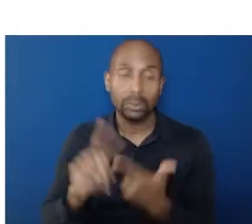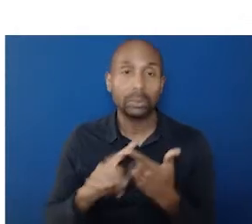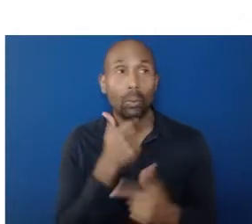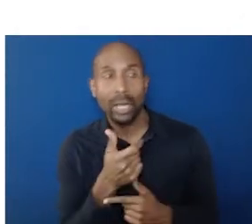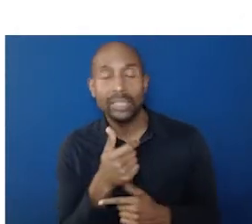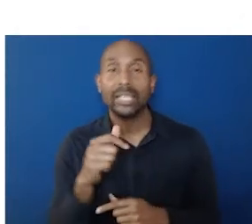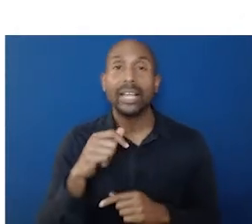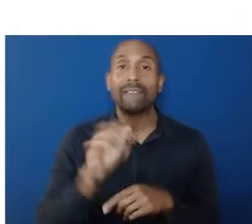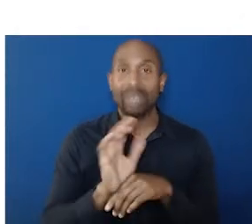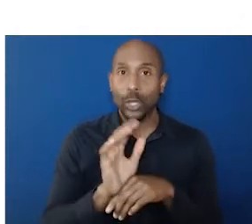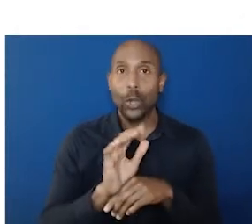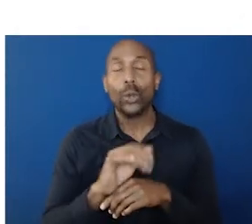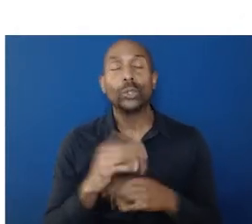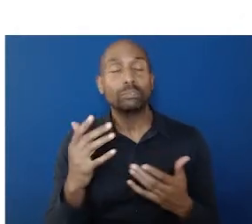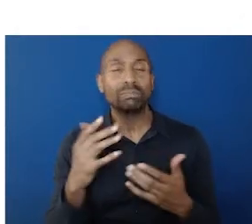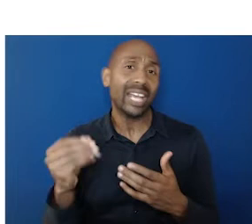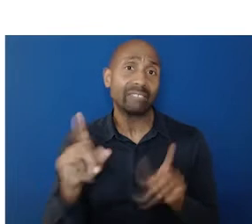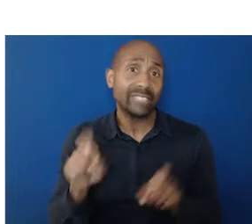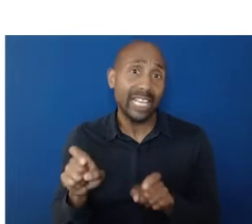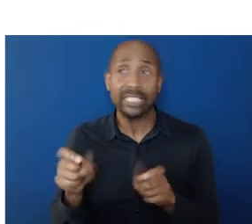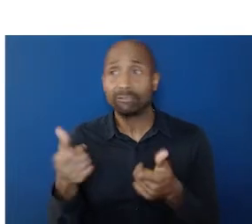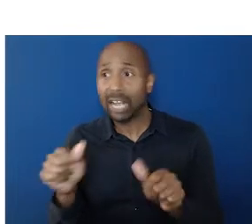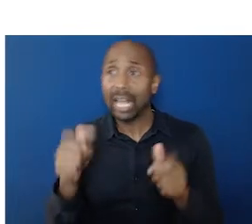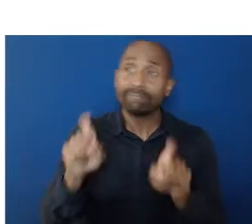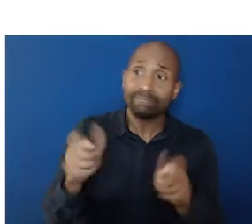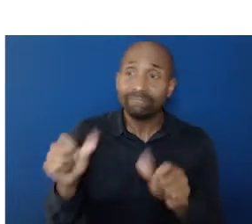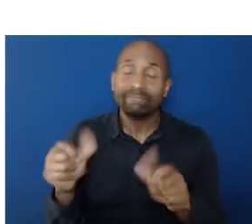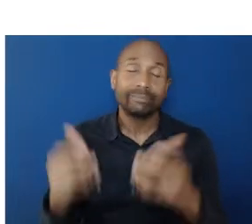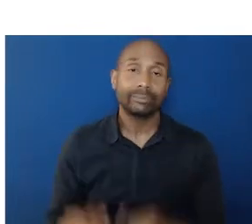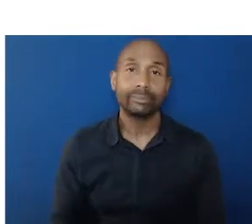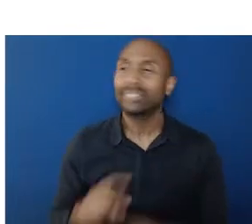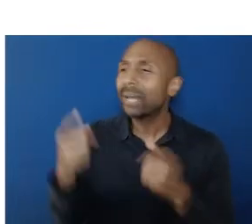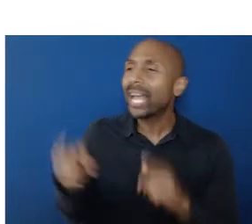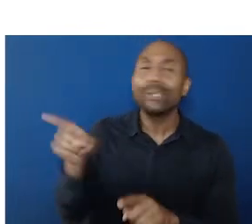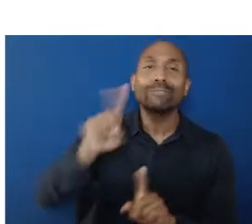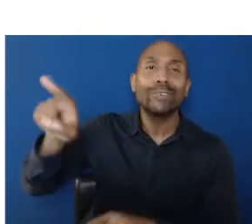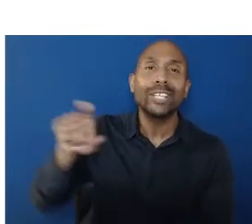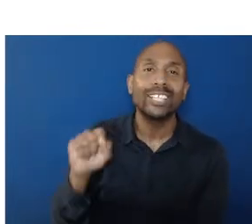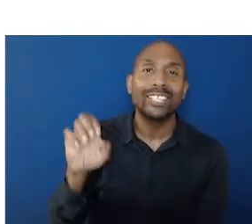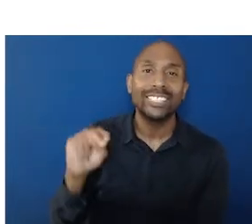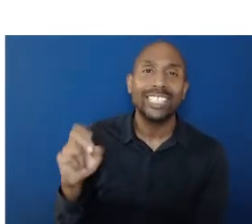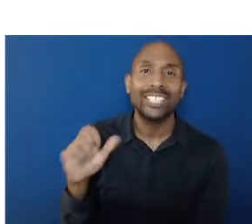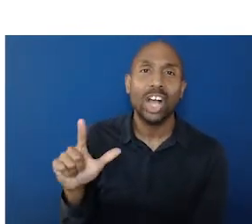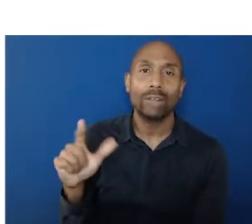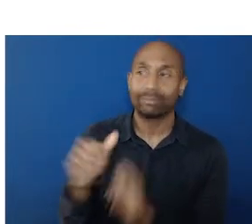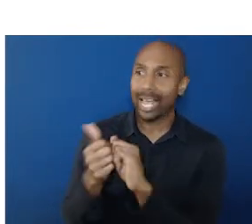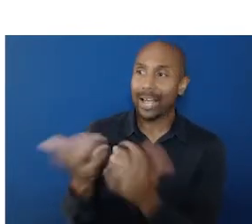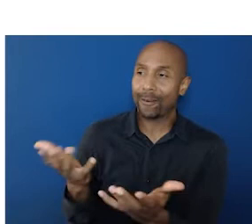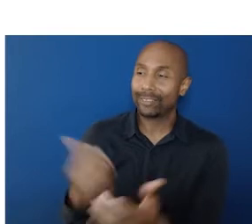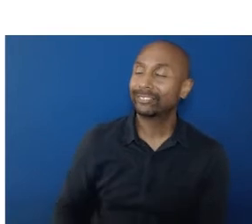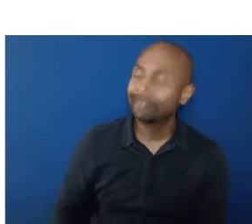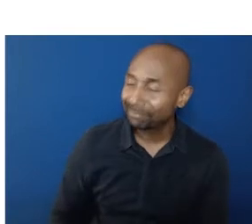videos, and trial and error. But you ended up in Senegal. So how did you end up